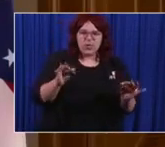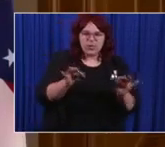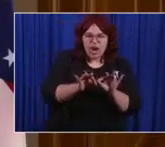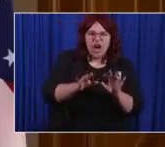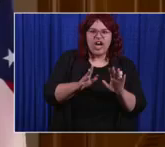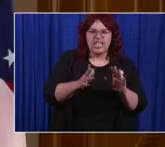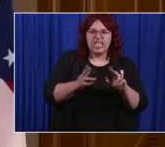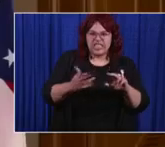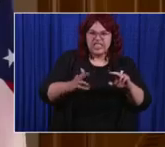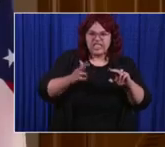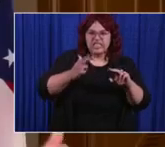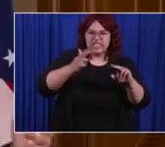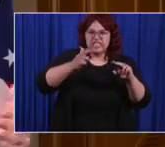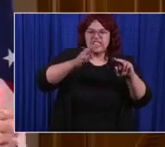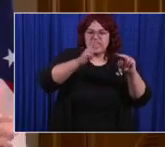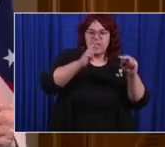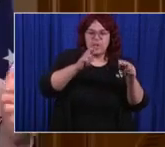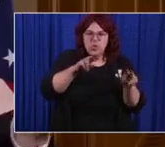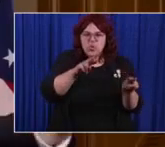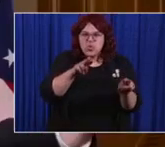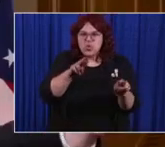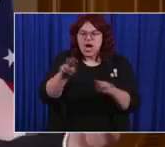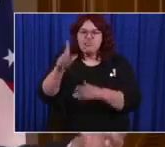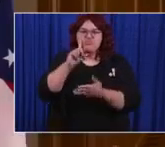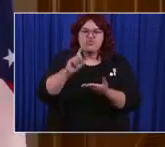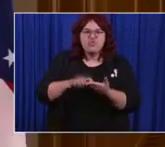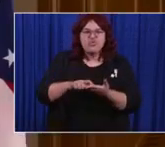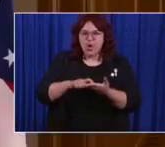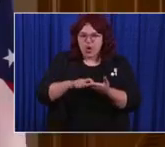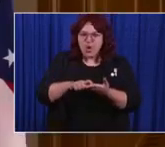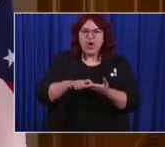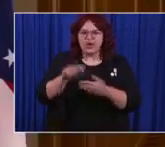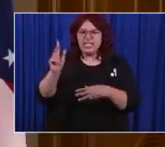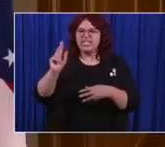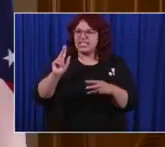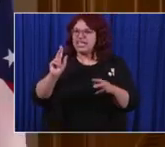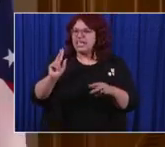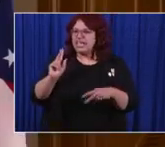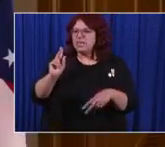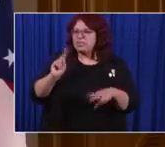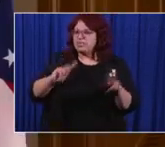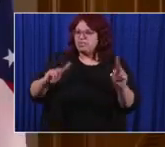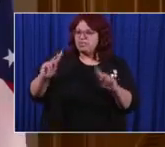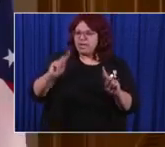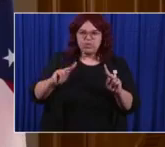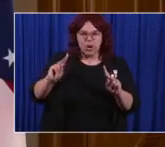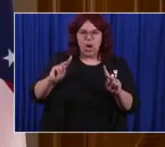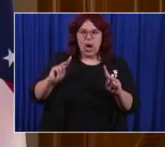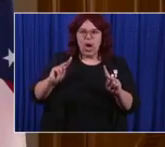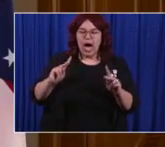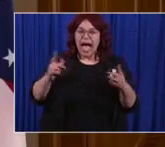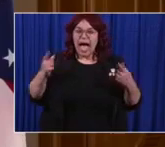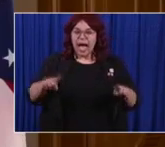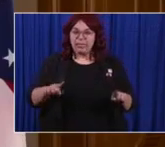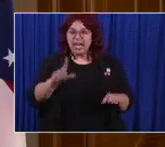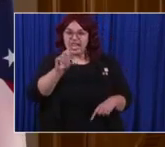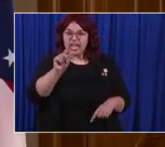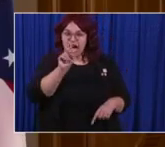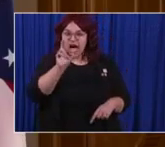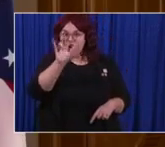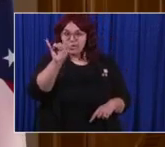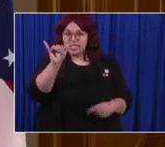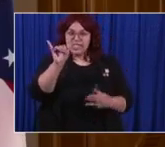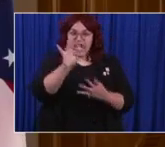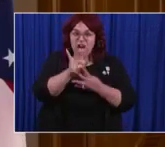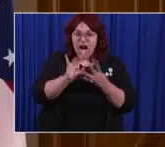report, lines of people lined up to buy a ticket. So I'm not saying we're going